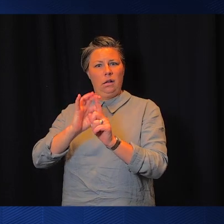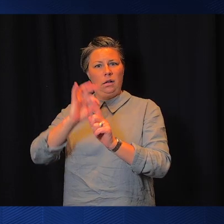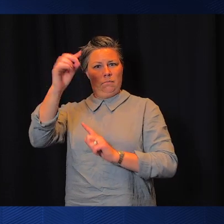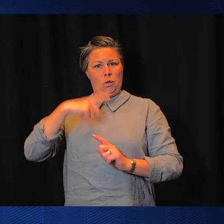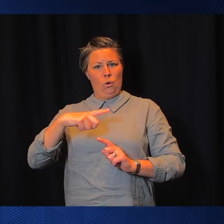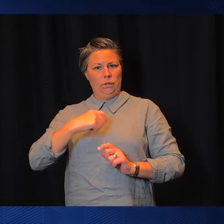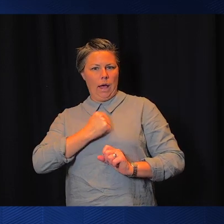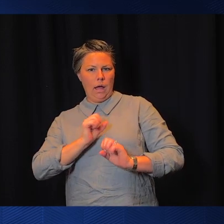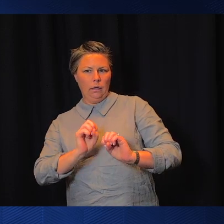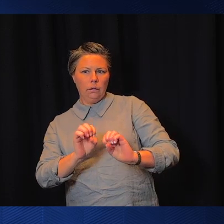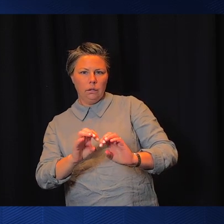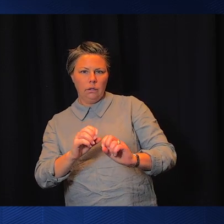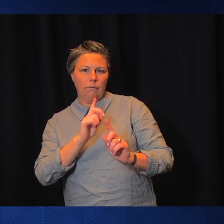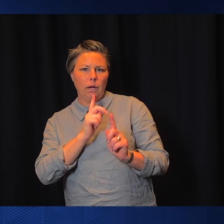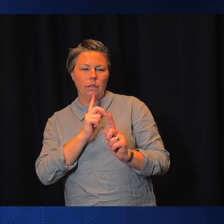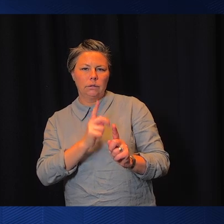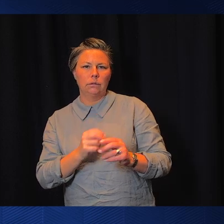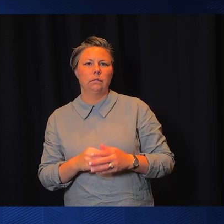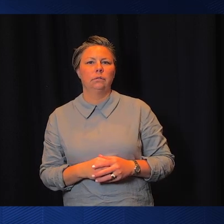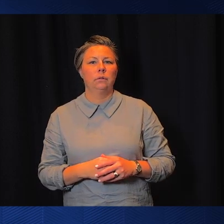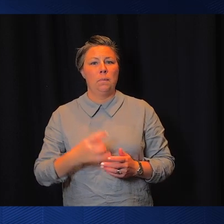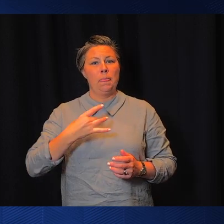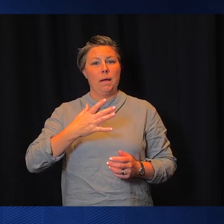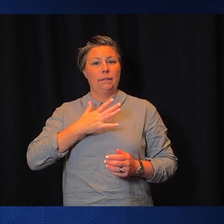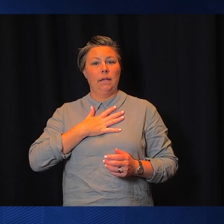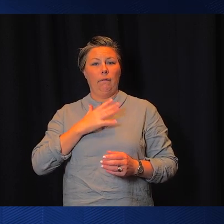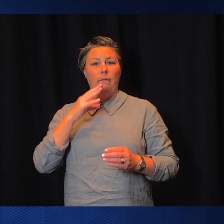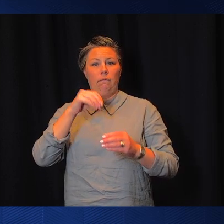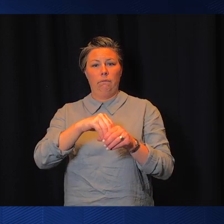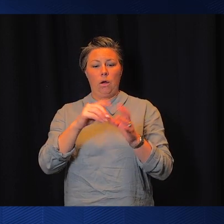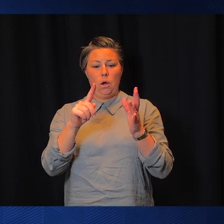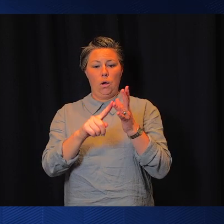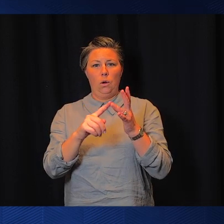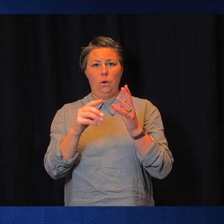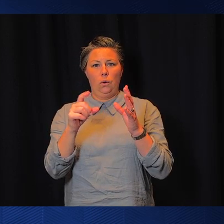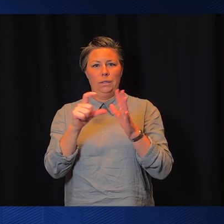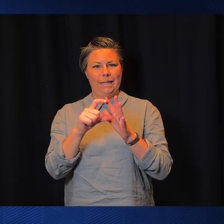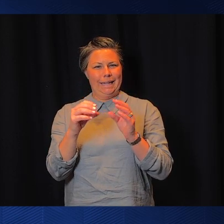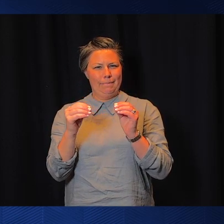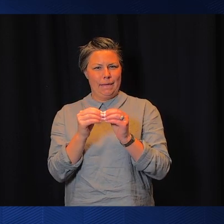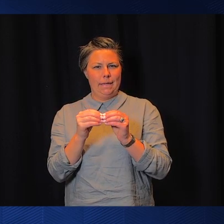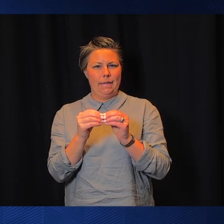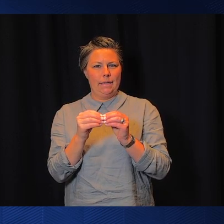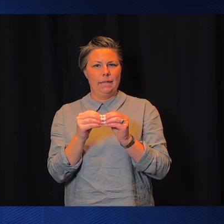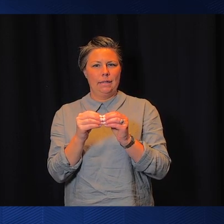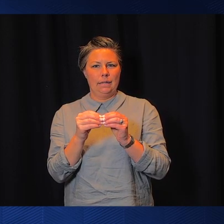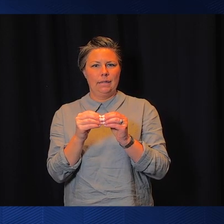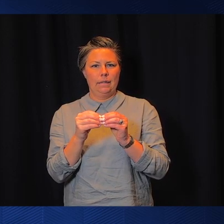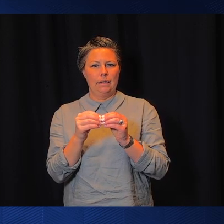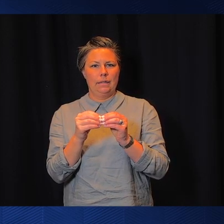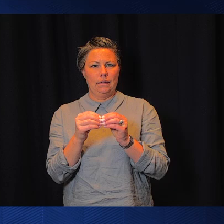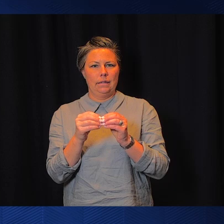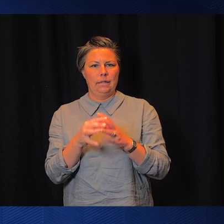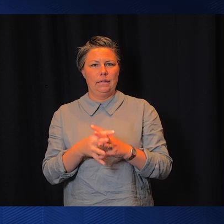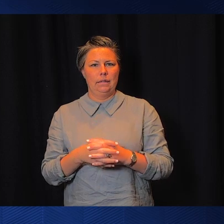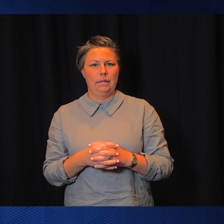As an OBD member myself, we need to be included